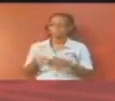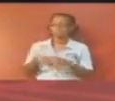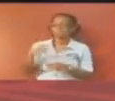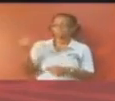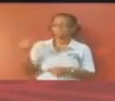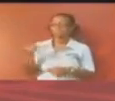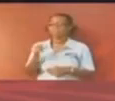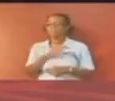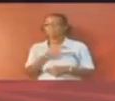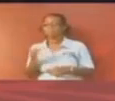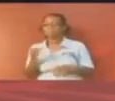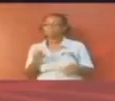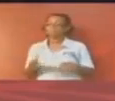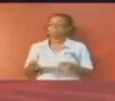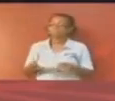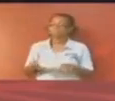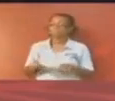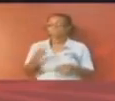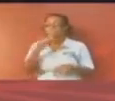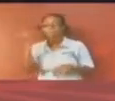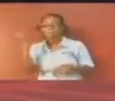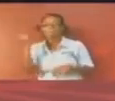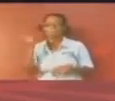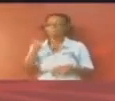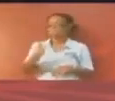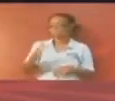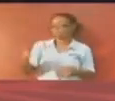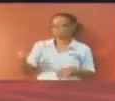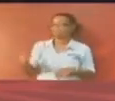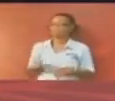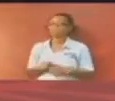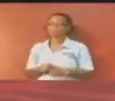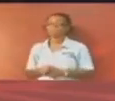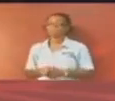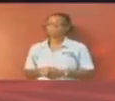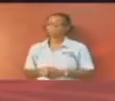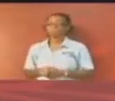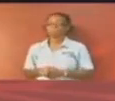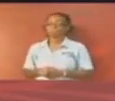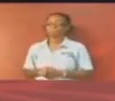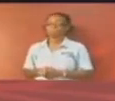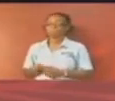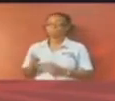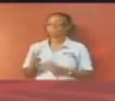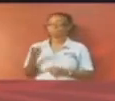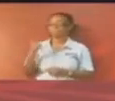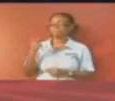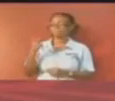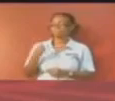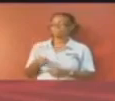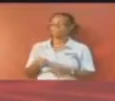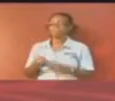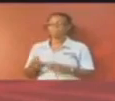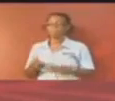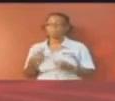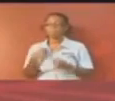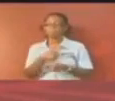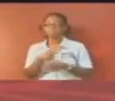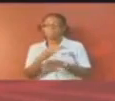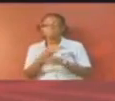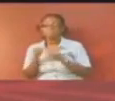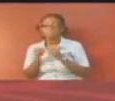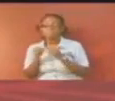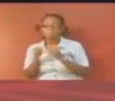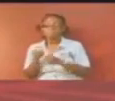in terms of their mental health and otherwise. Secondly, it allows the freeing up of spaces